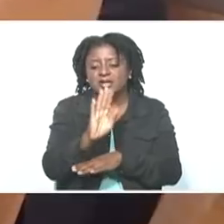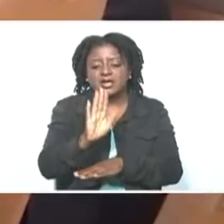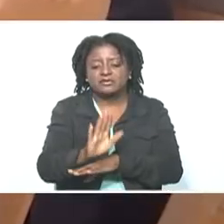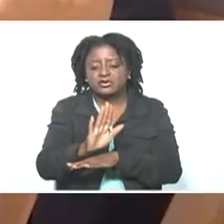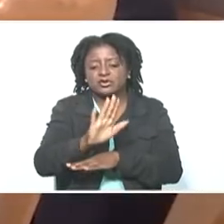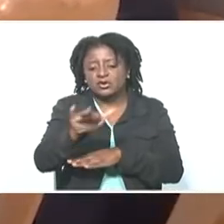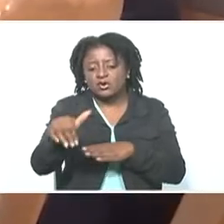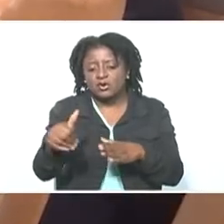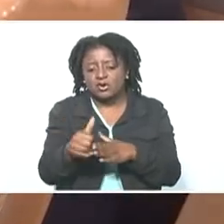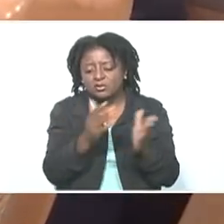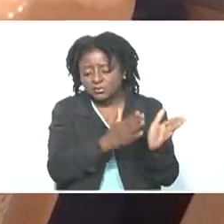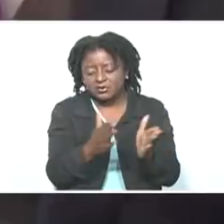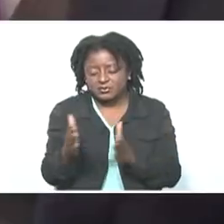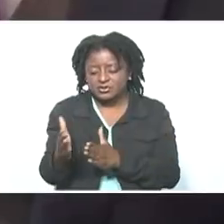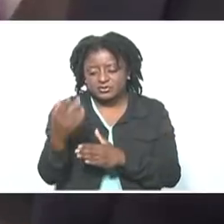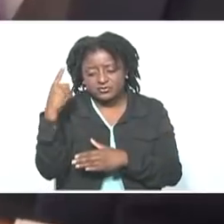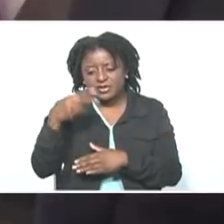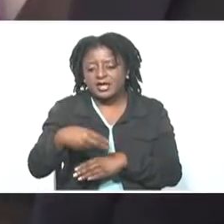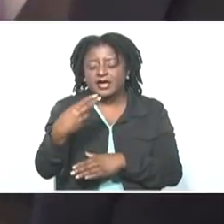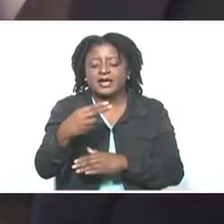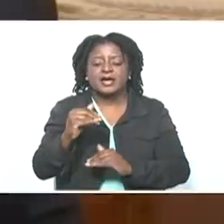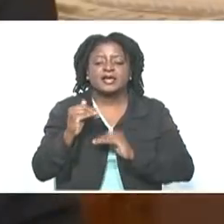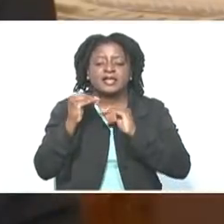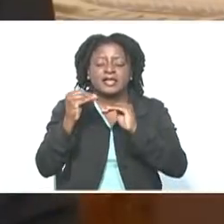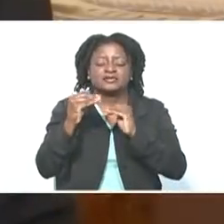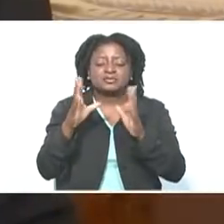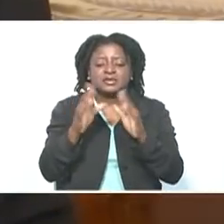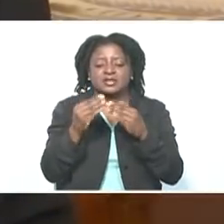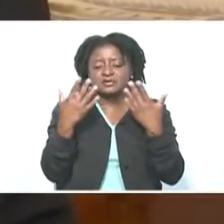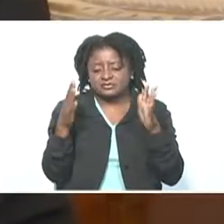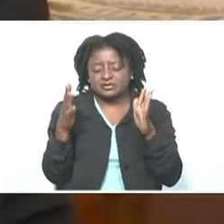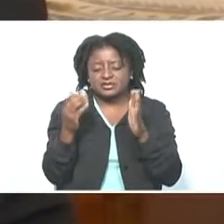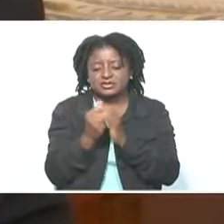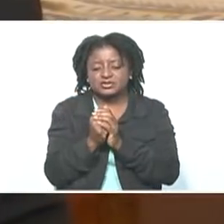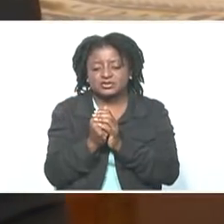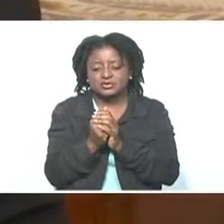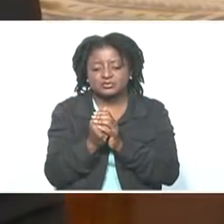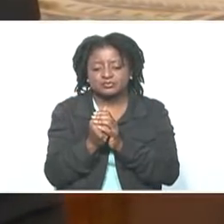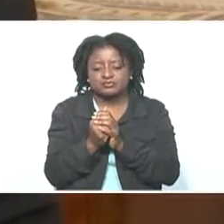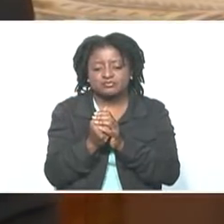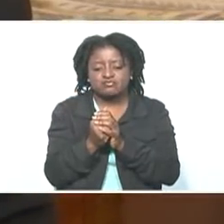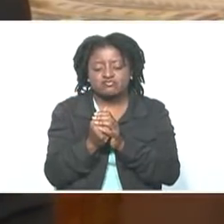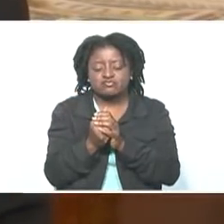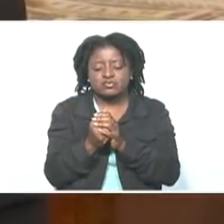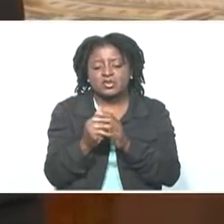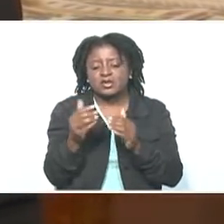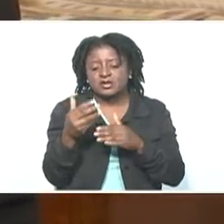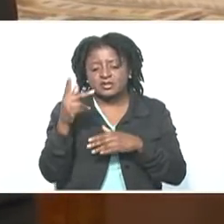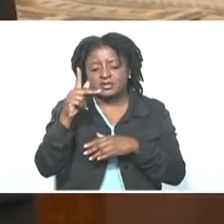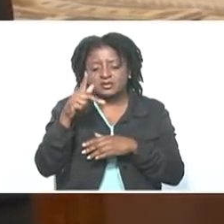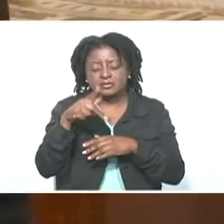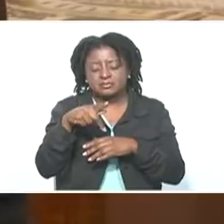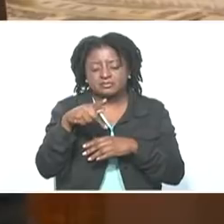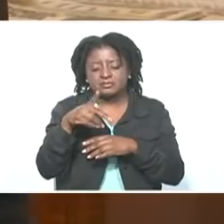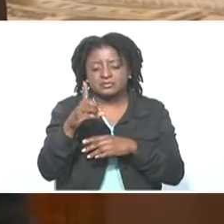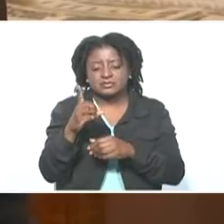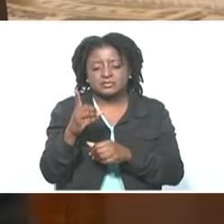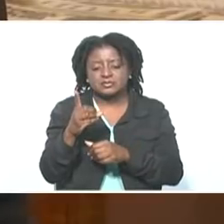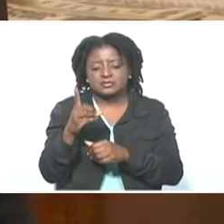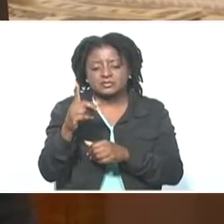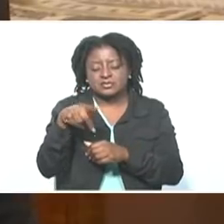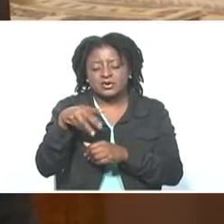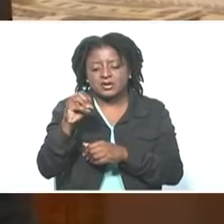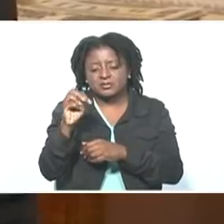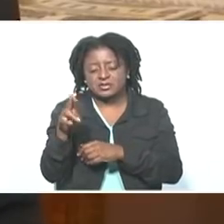high-level meeting have been completed. Deputy High Commissioner Alison Booker here, leading a small team of diplomats, a very small team of just 3 in